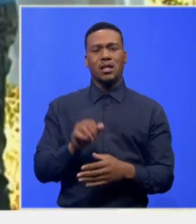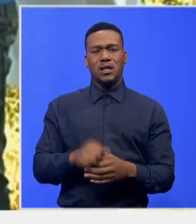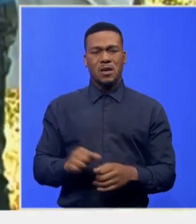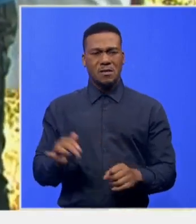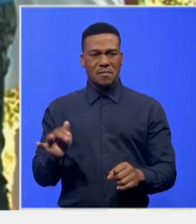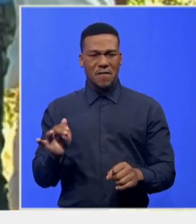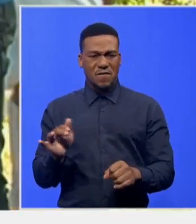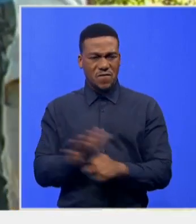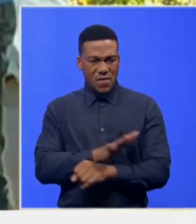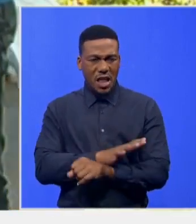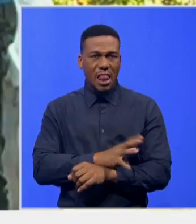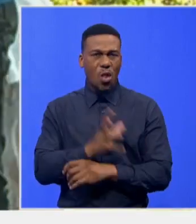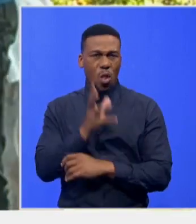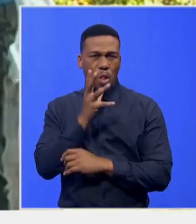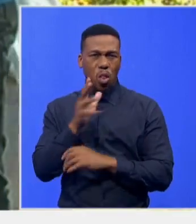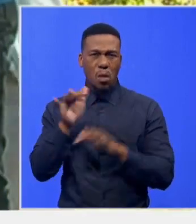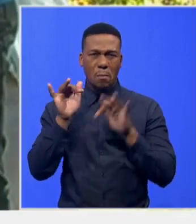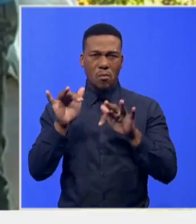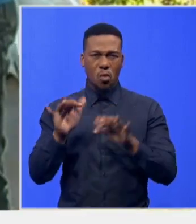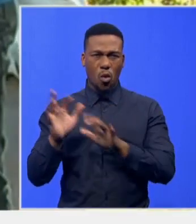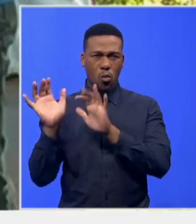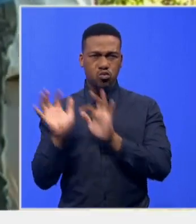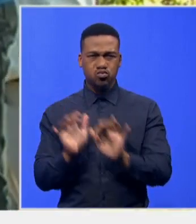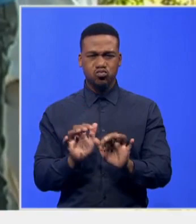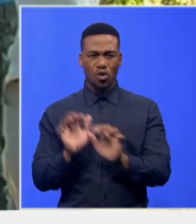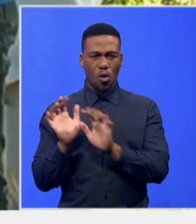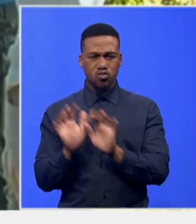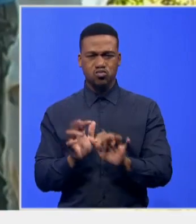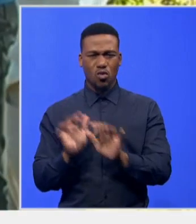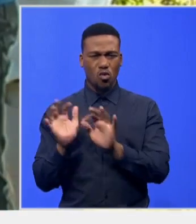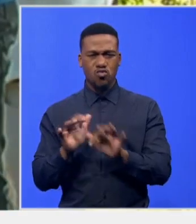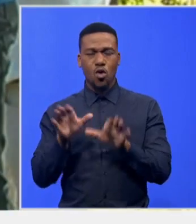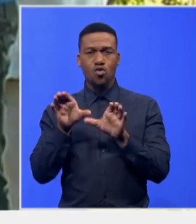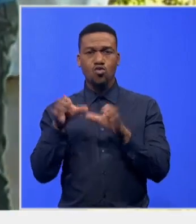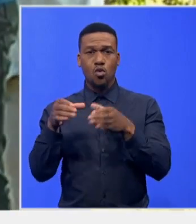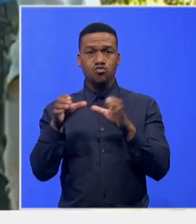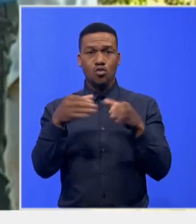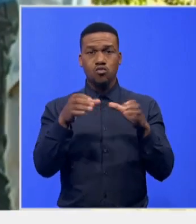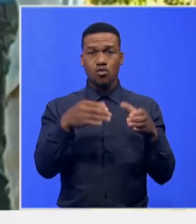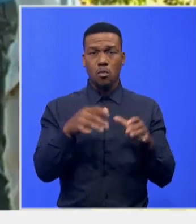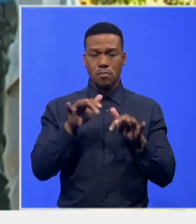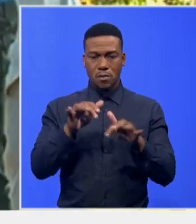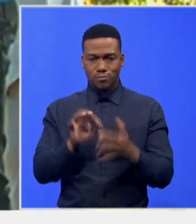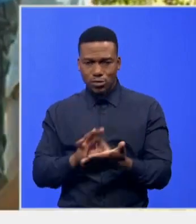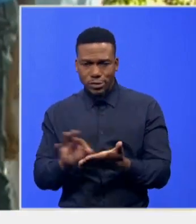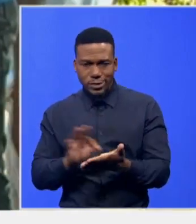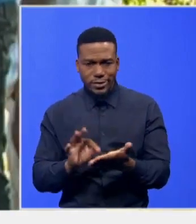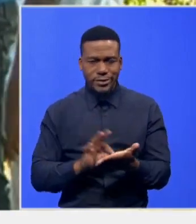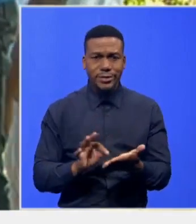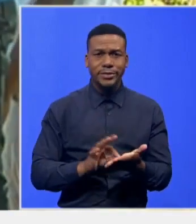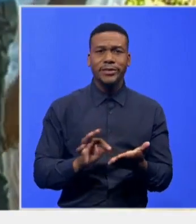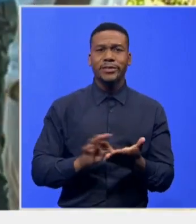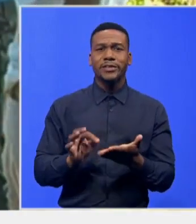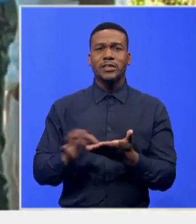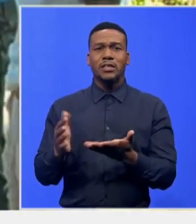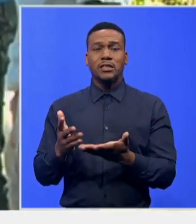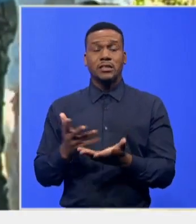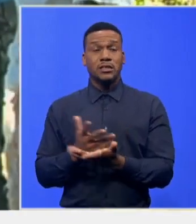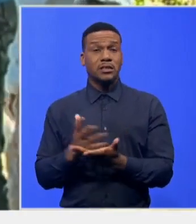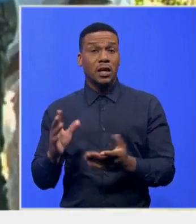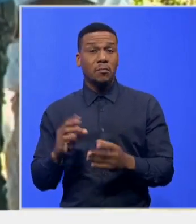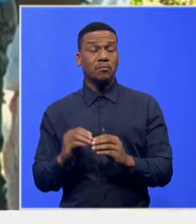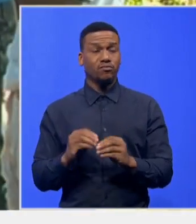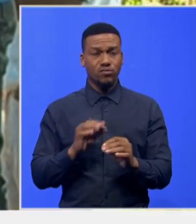to capacity, where almost every grave had a group of people, some 3, some more than 5,